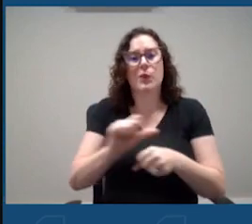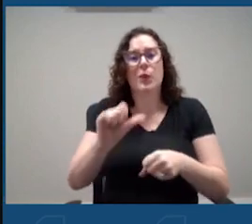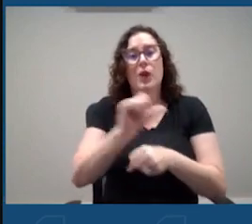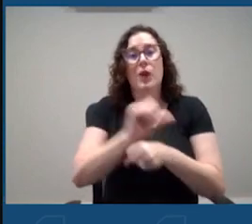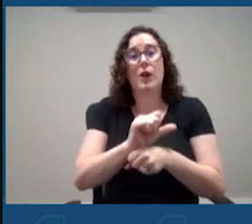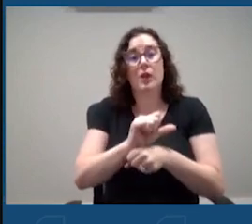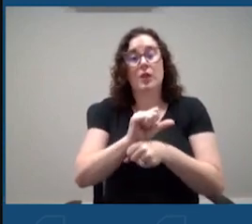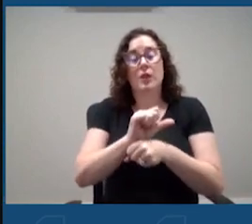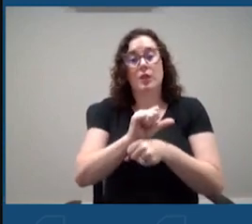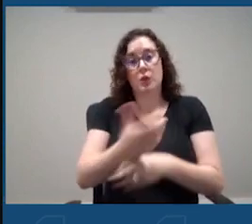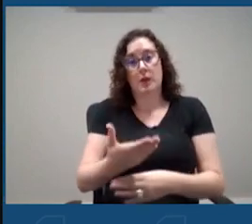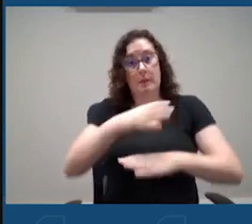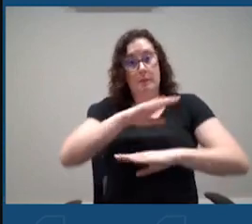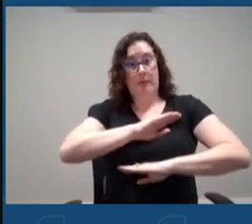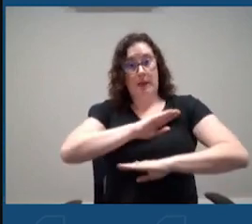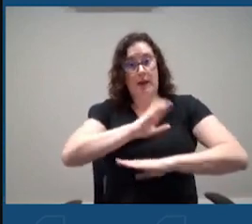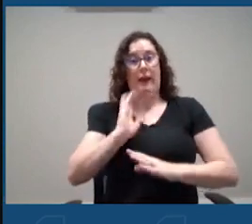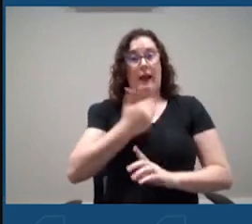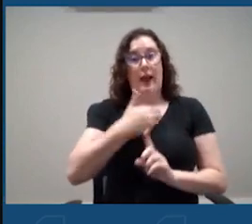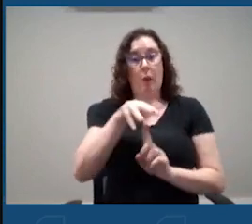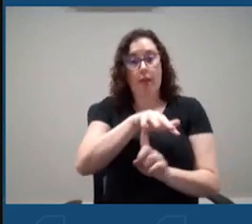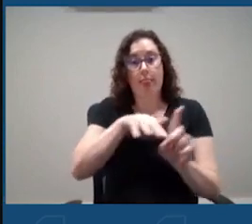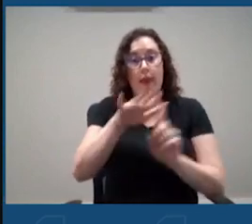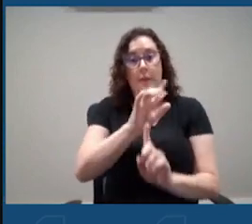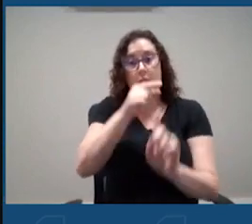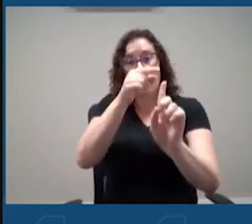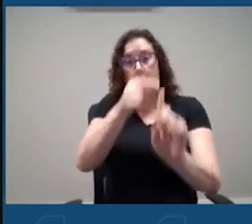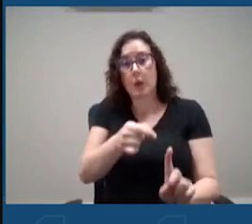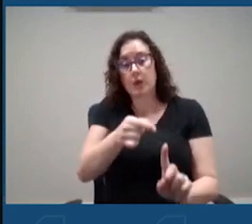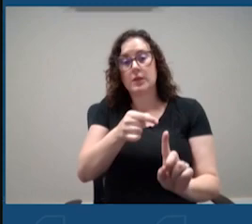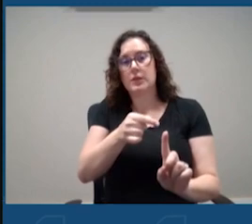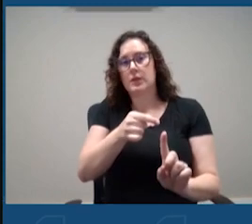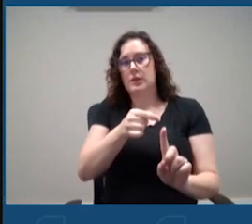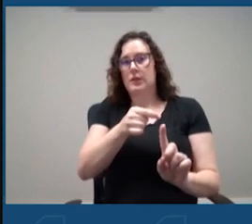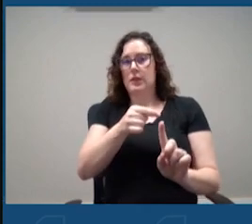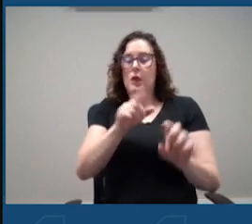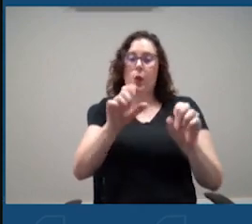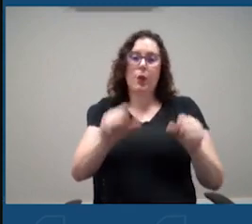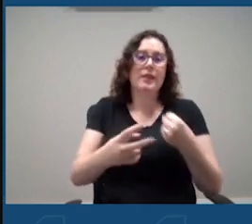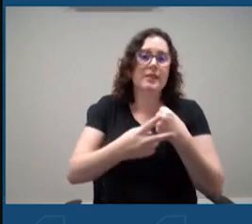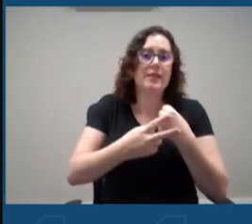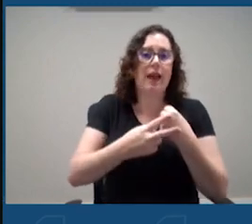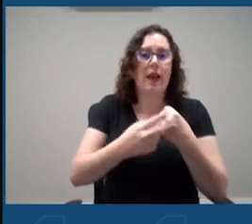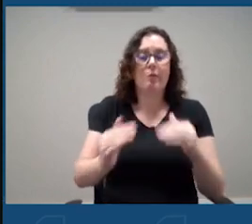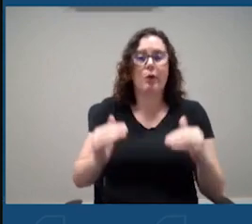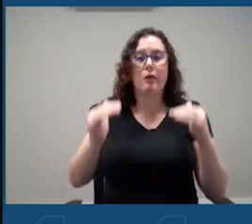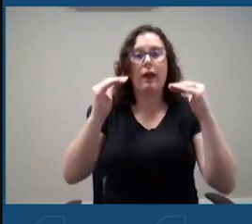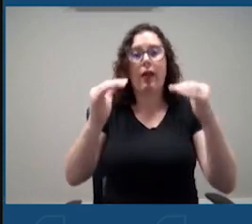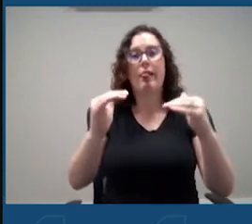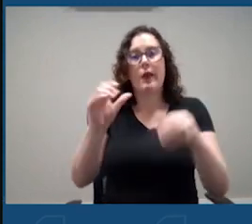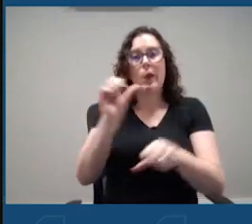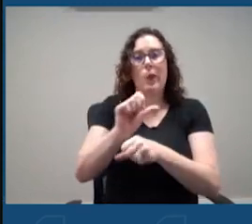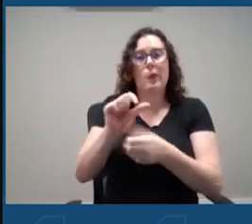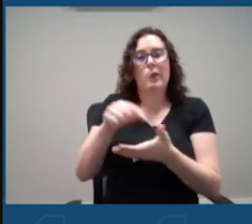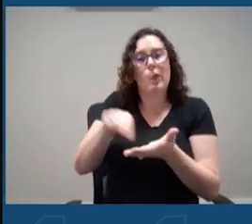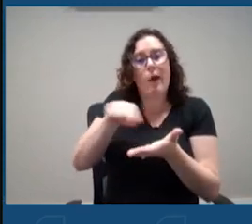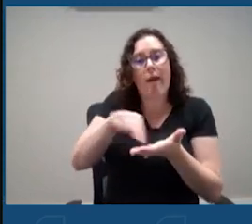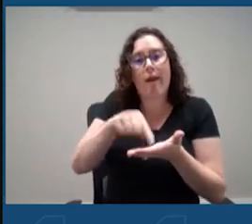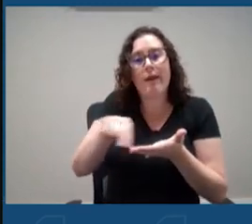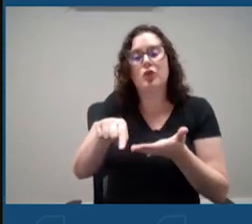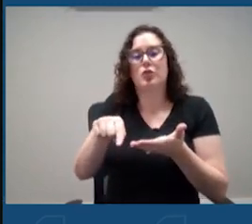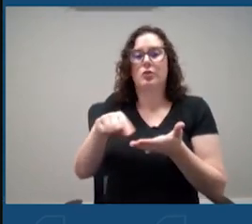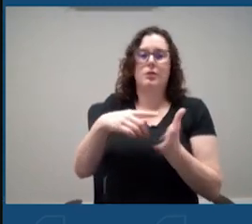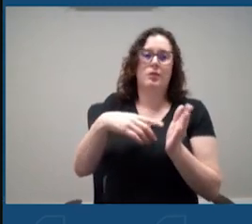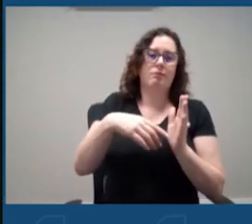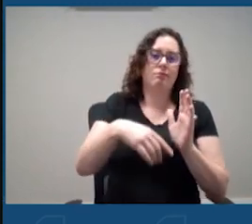climate goals while also while saving prevailing wage jobs, creating efficient and affordable renewable